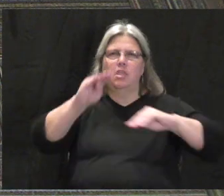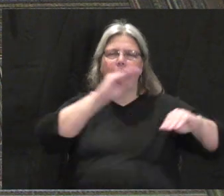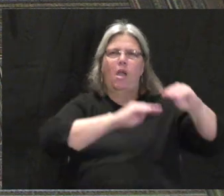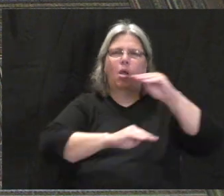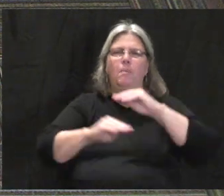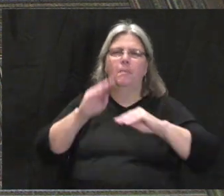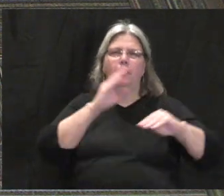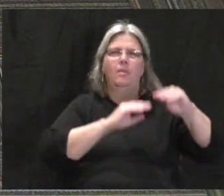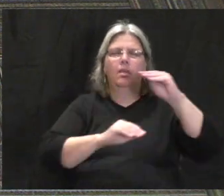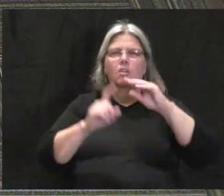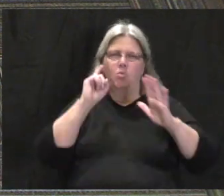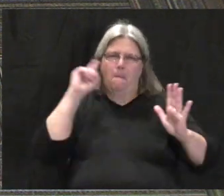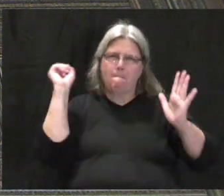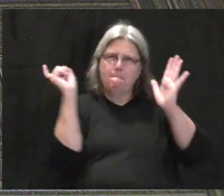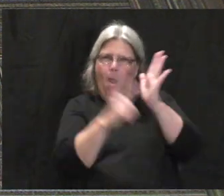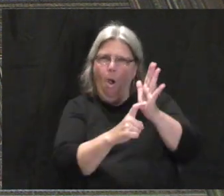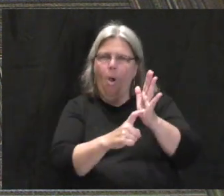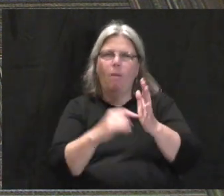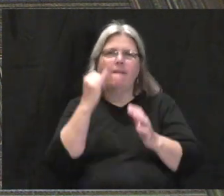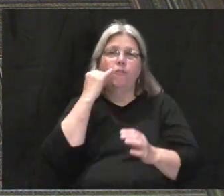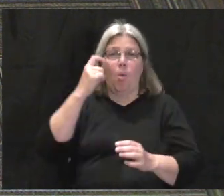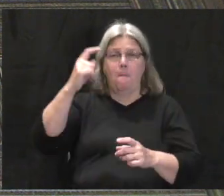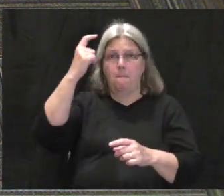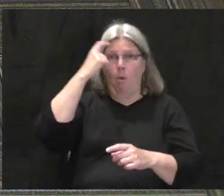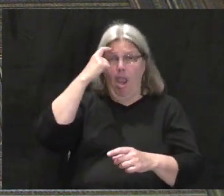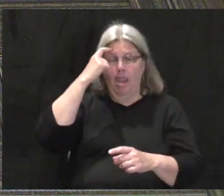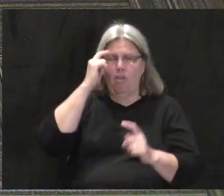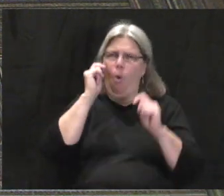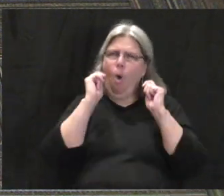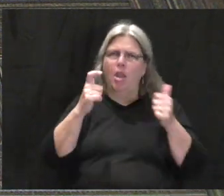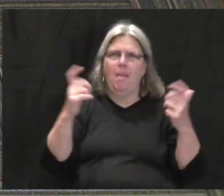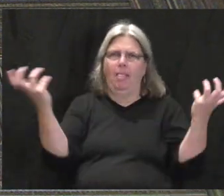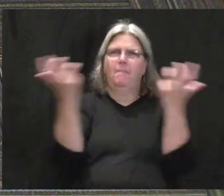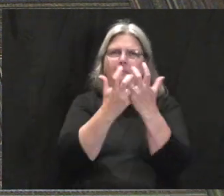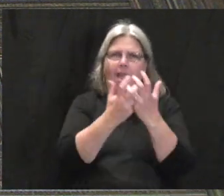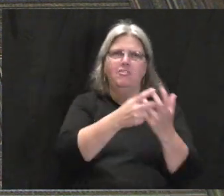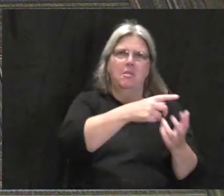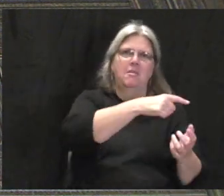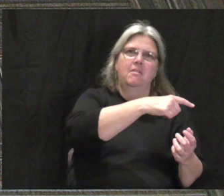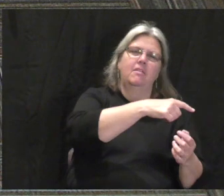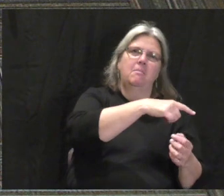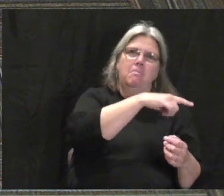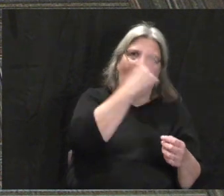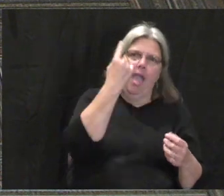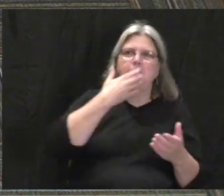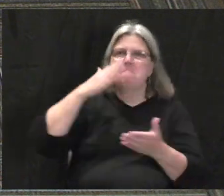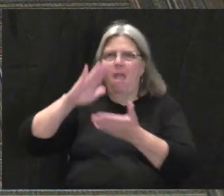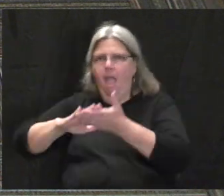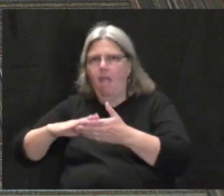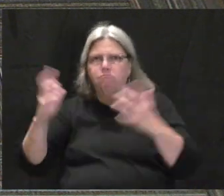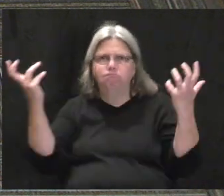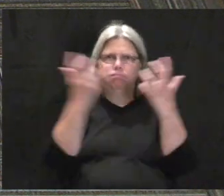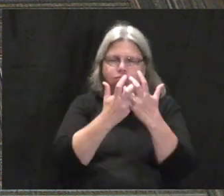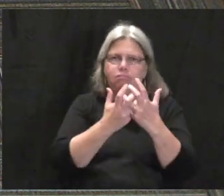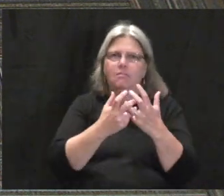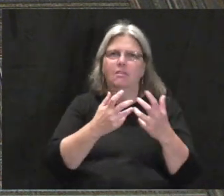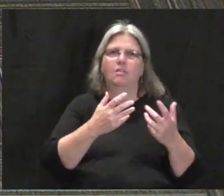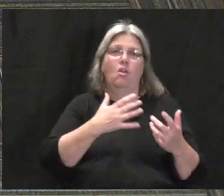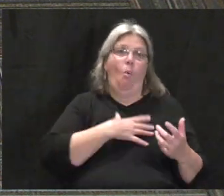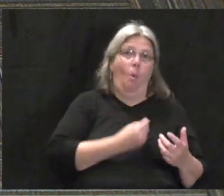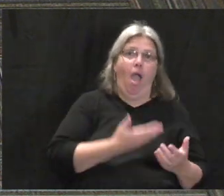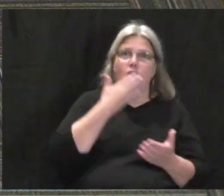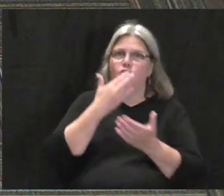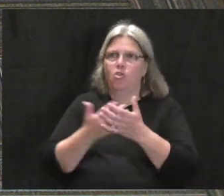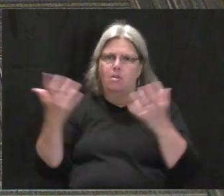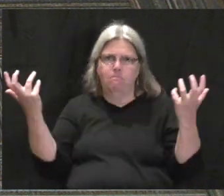initially say, is it, and it wasn't just with colors, it was also with, they did the same thing with Muslim and Christian